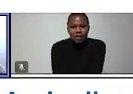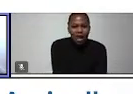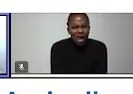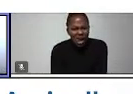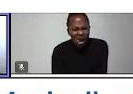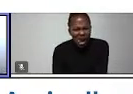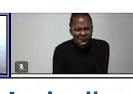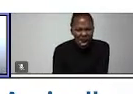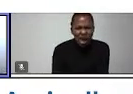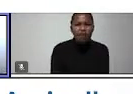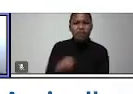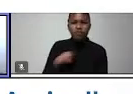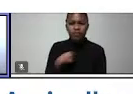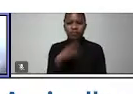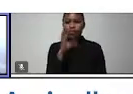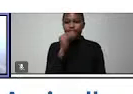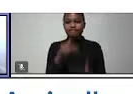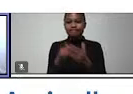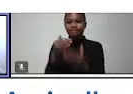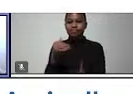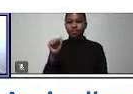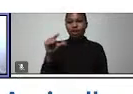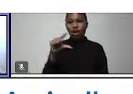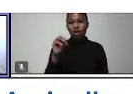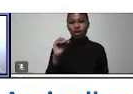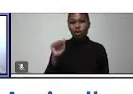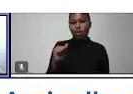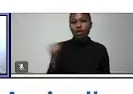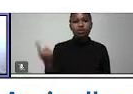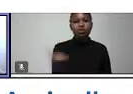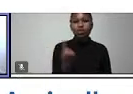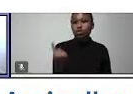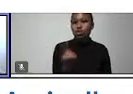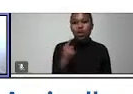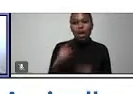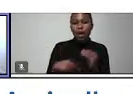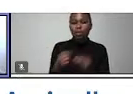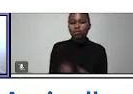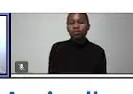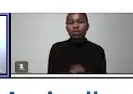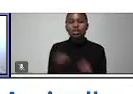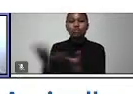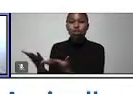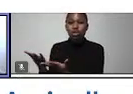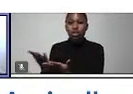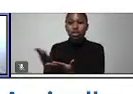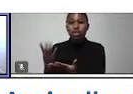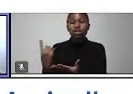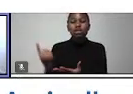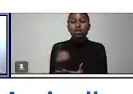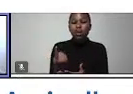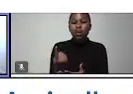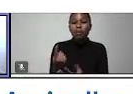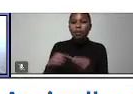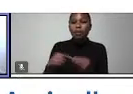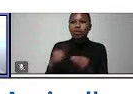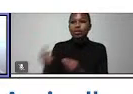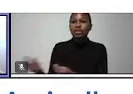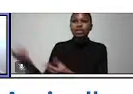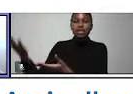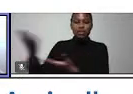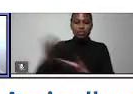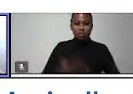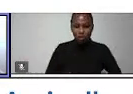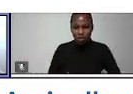I've mentioned that AGOA is not only about exports, it is actually also about imports, and without actually